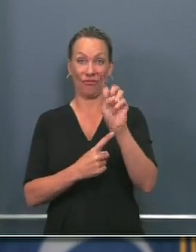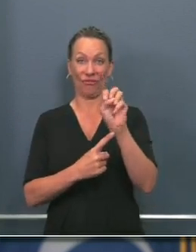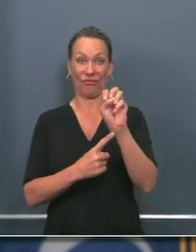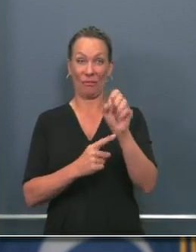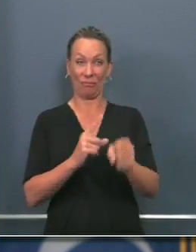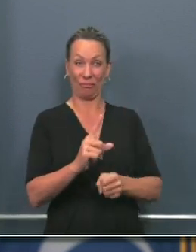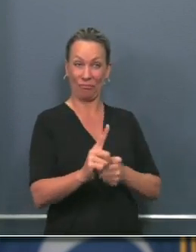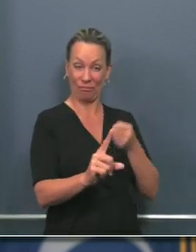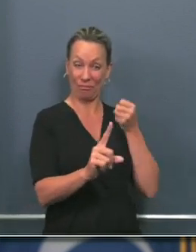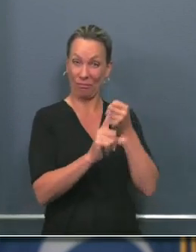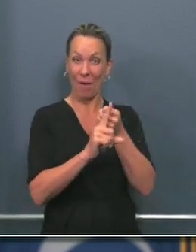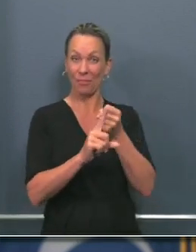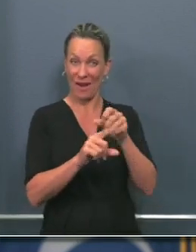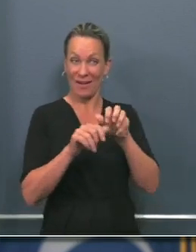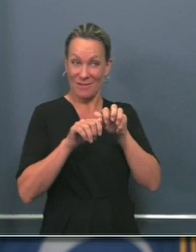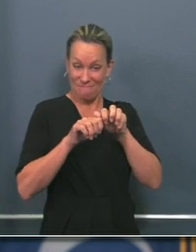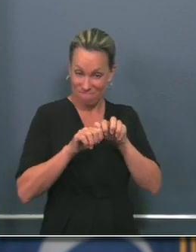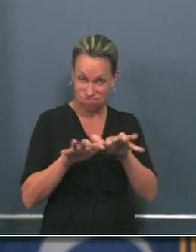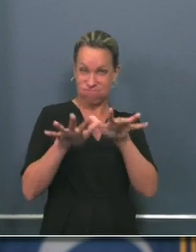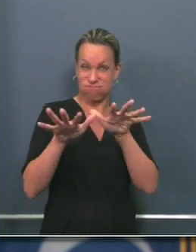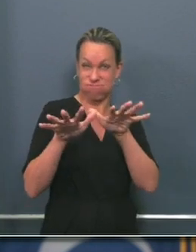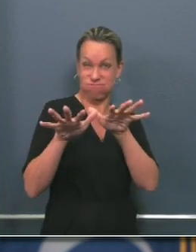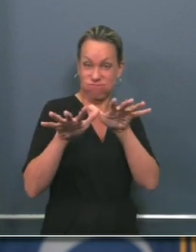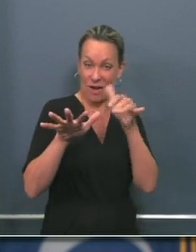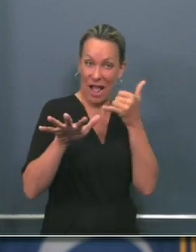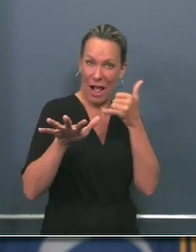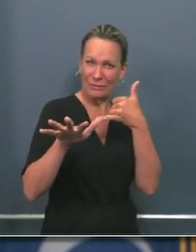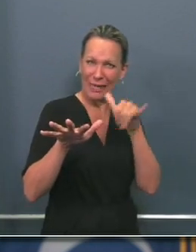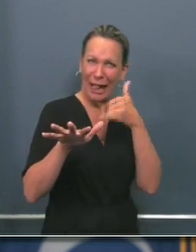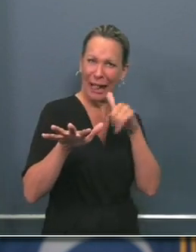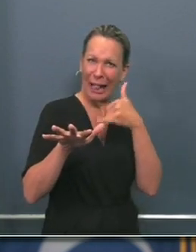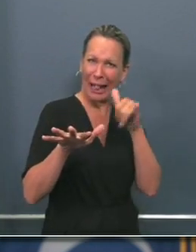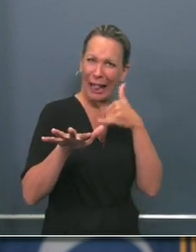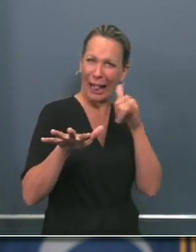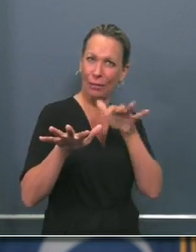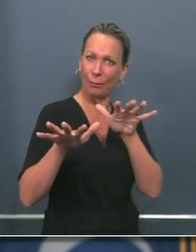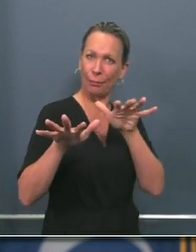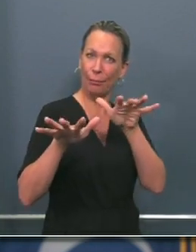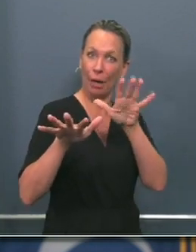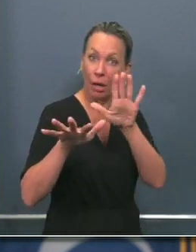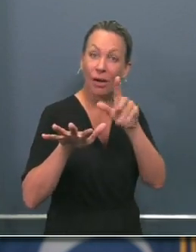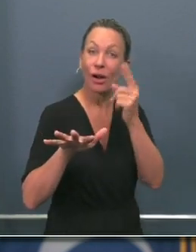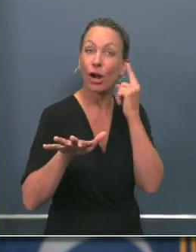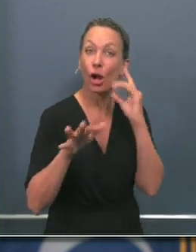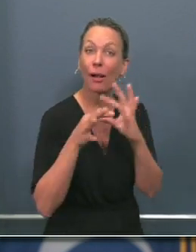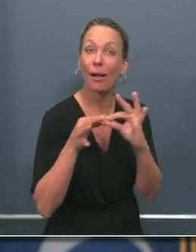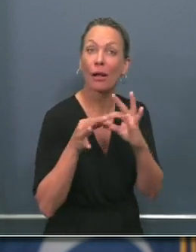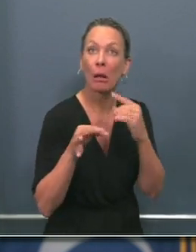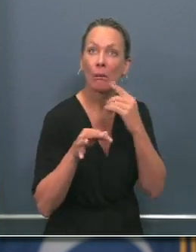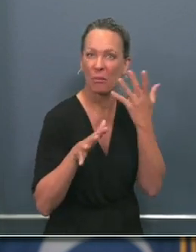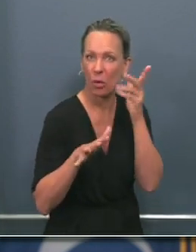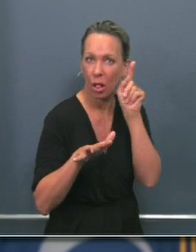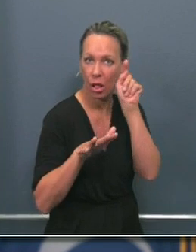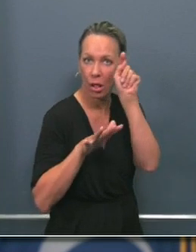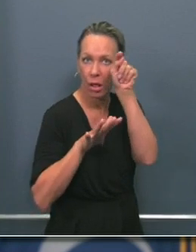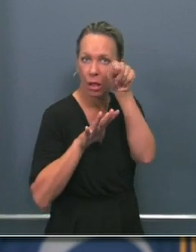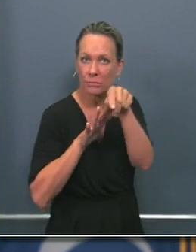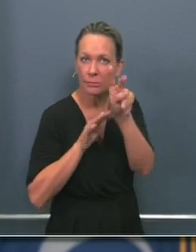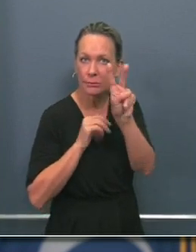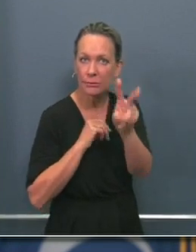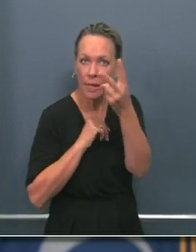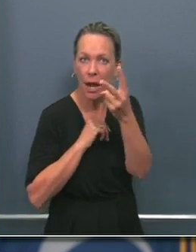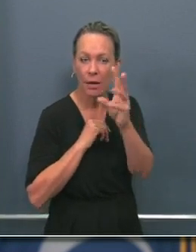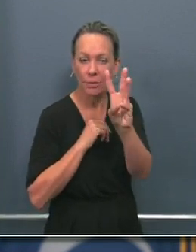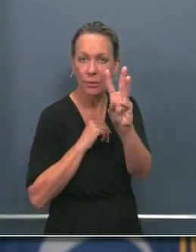pandemic has just begun. It hasn't ended. And while we are moving forward because of stabilization, because of the good work that's been done